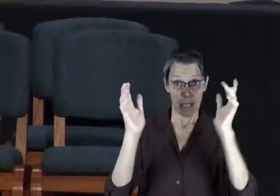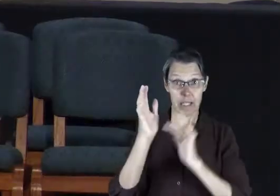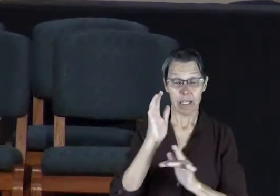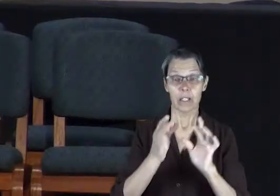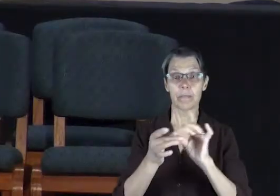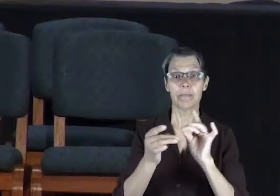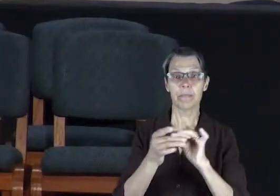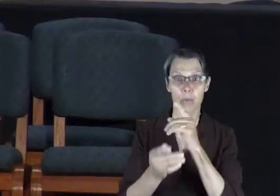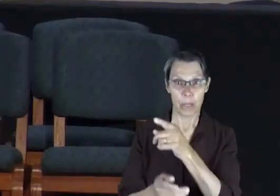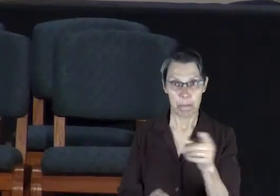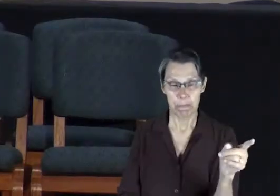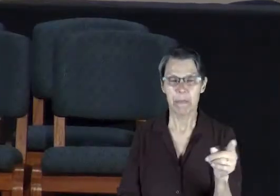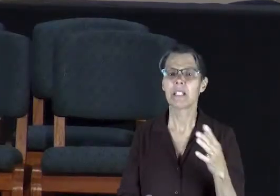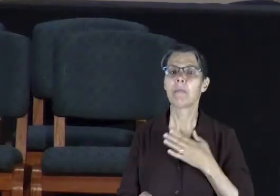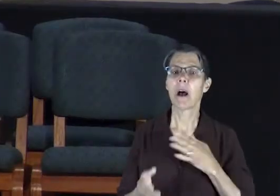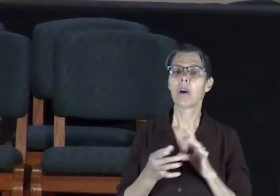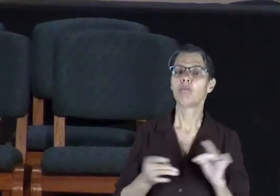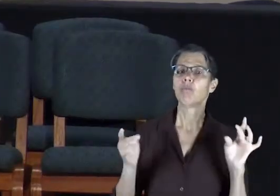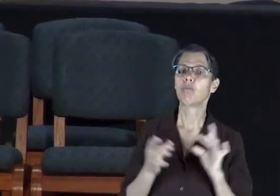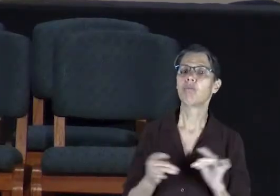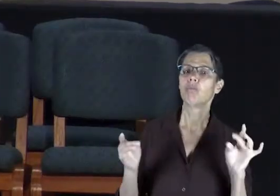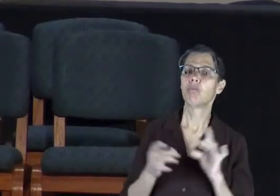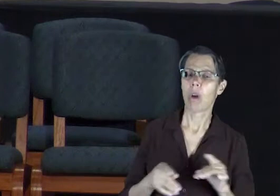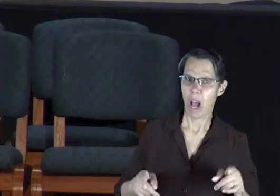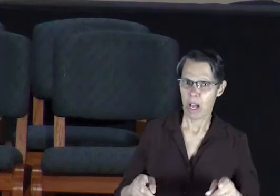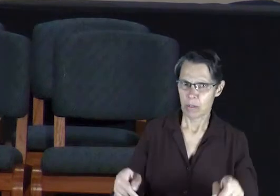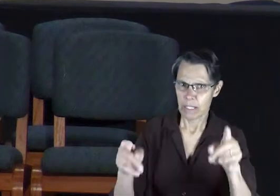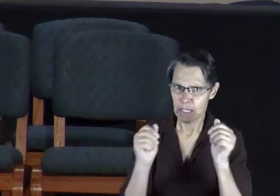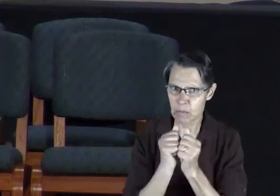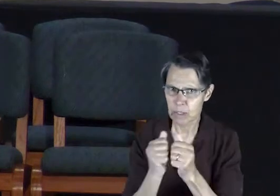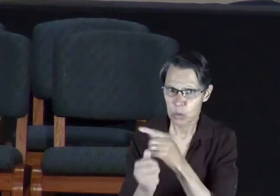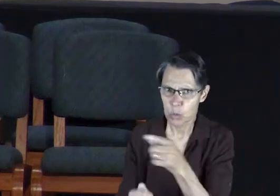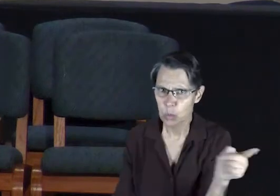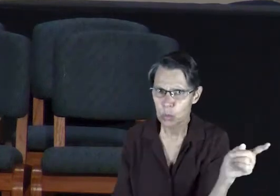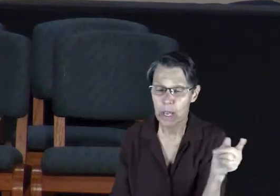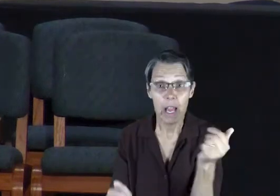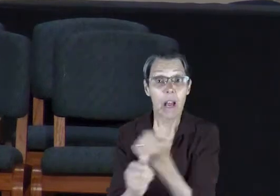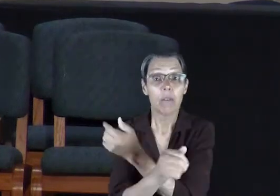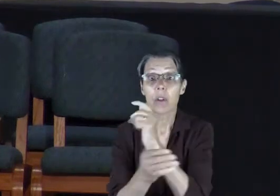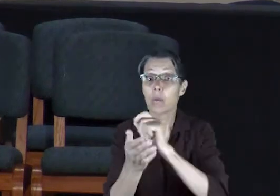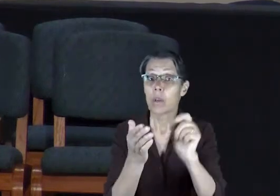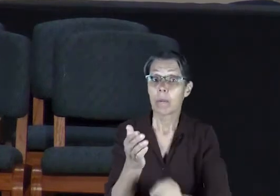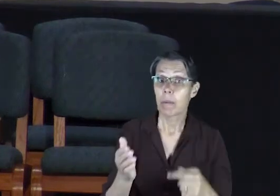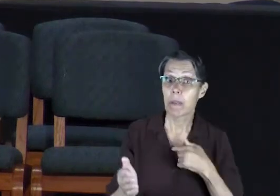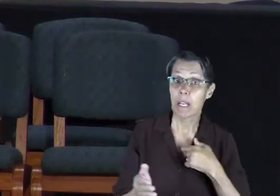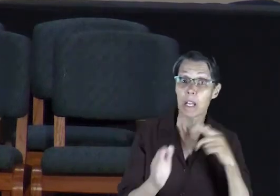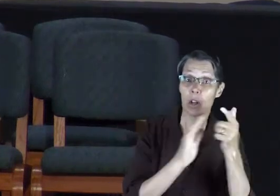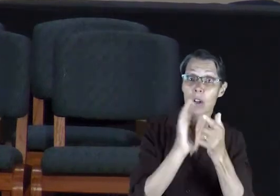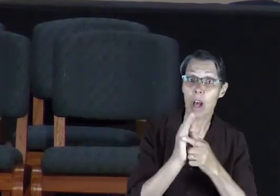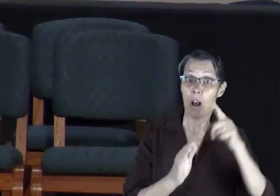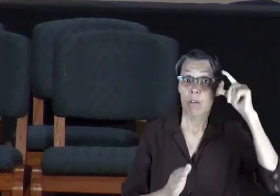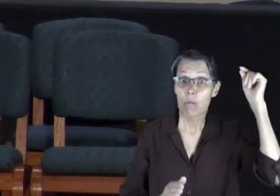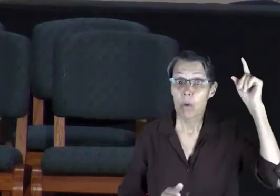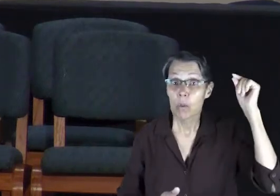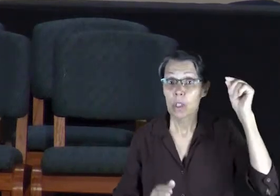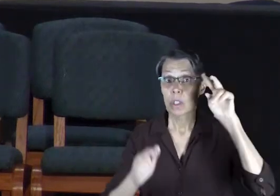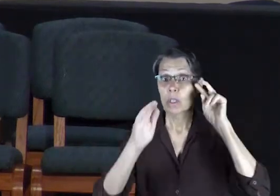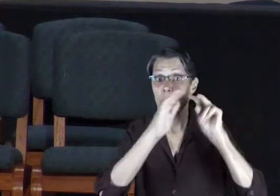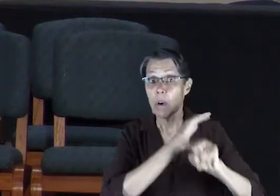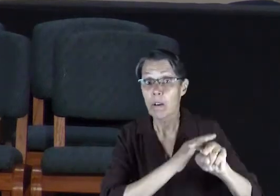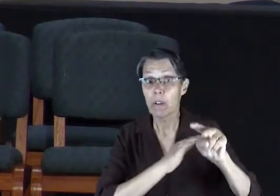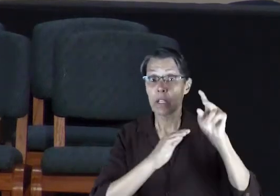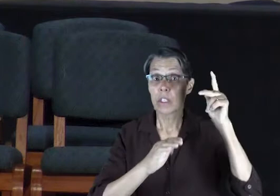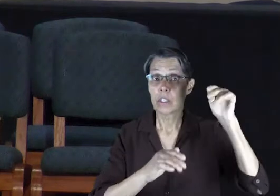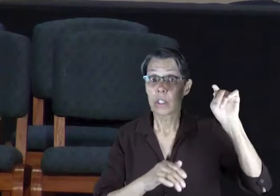Then Jesus said to them, "These are my words that I spoke to you while I was still with you, that everything written about me in the law of